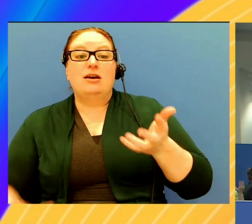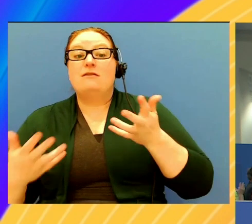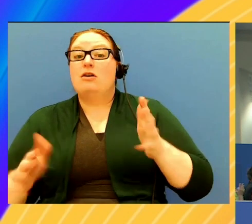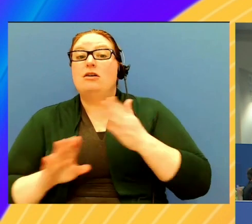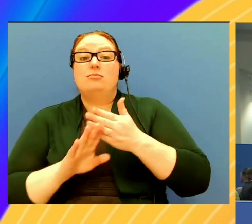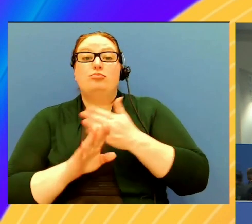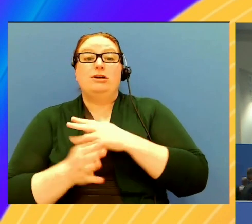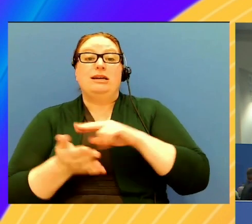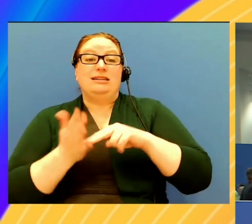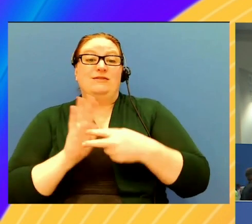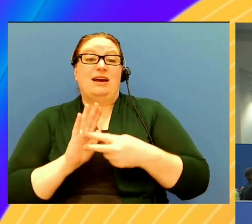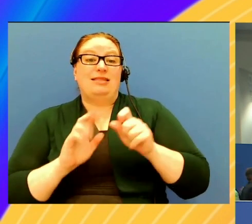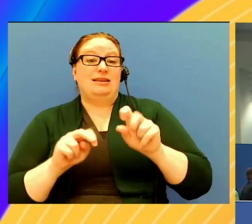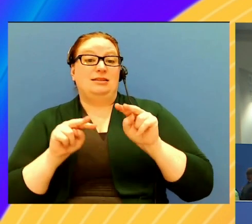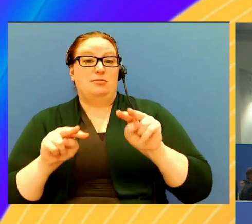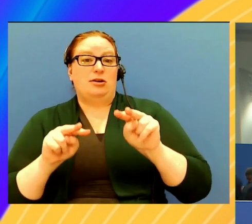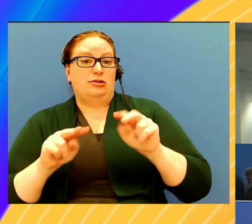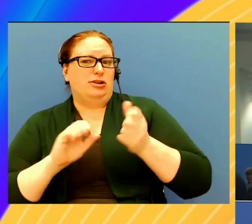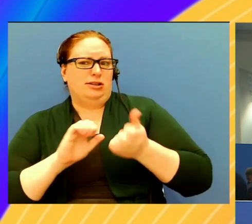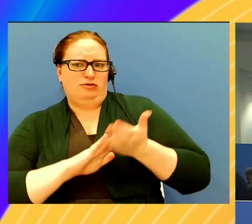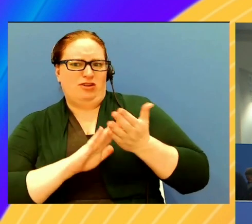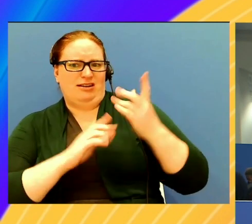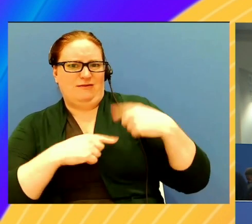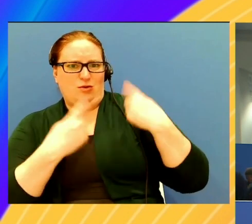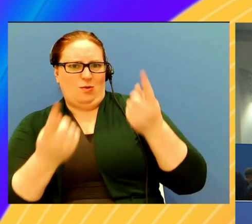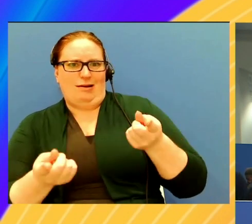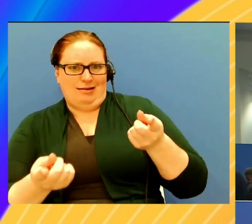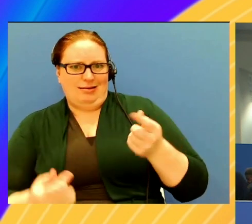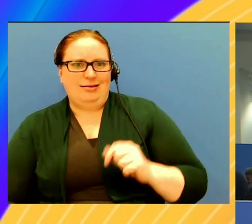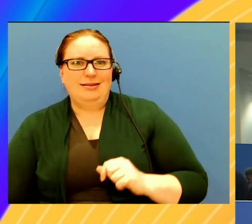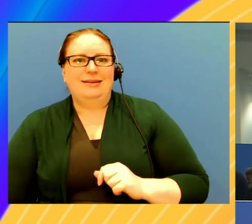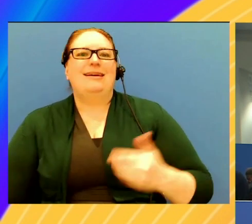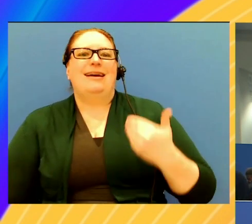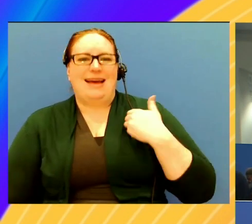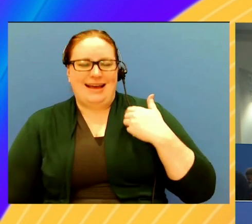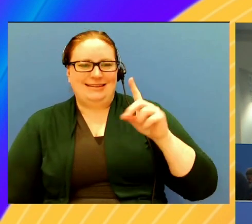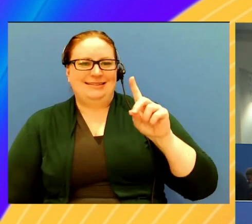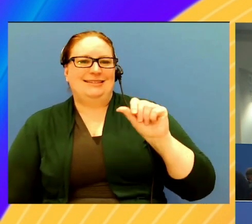this monitor, and it's been running for a while. Okay. And it has the data.